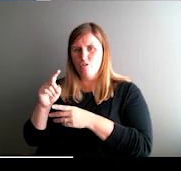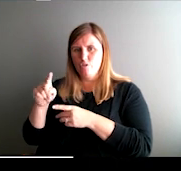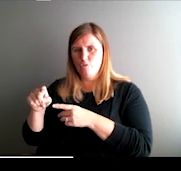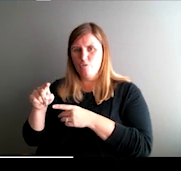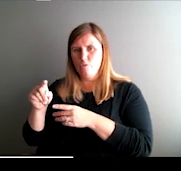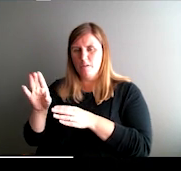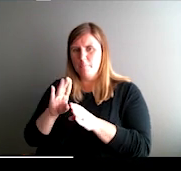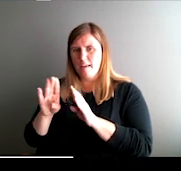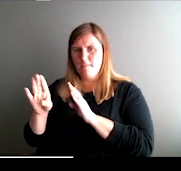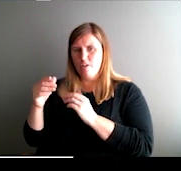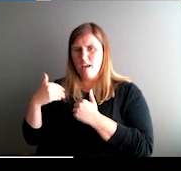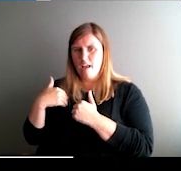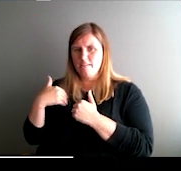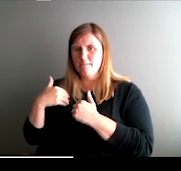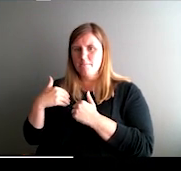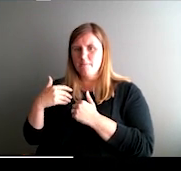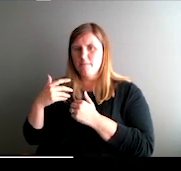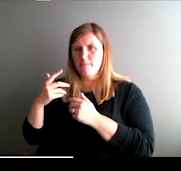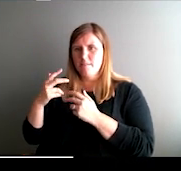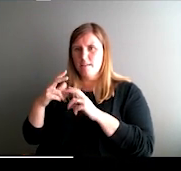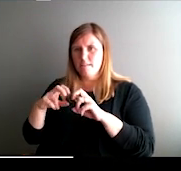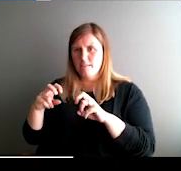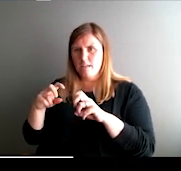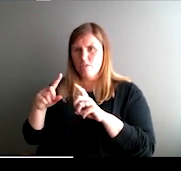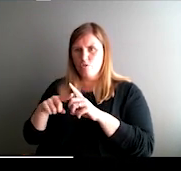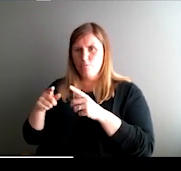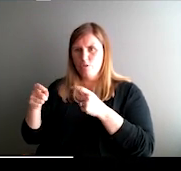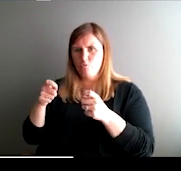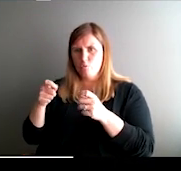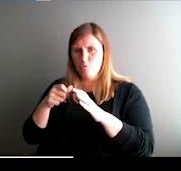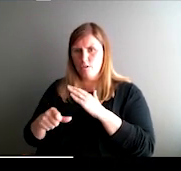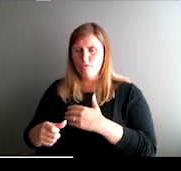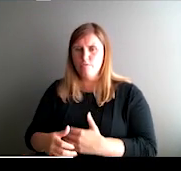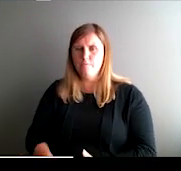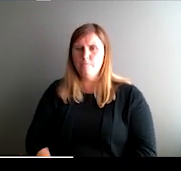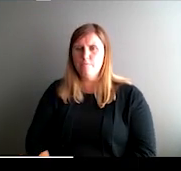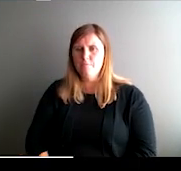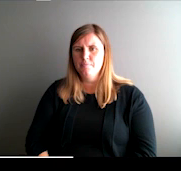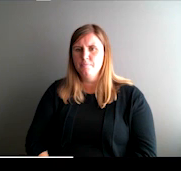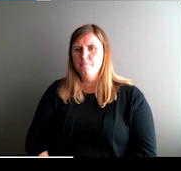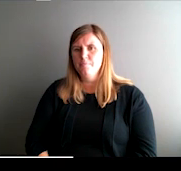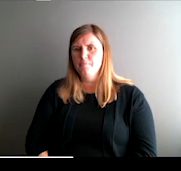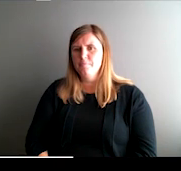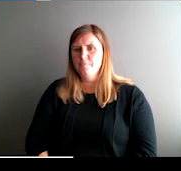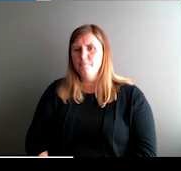the behavior has been assessed to be controlled under.